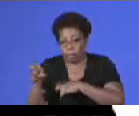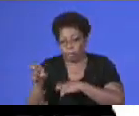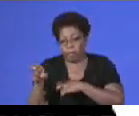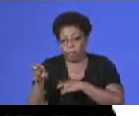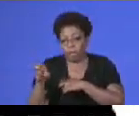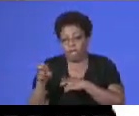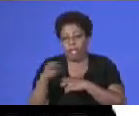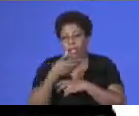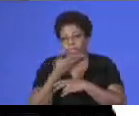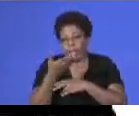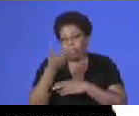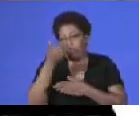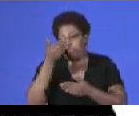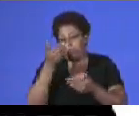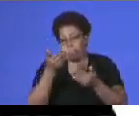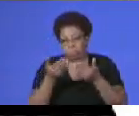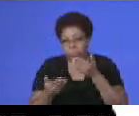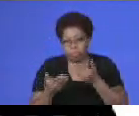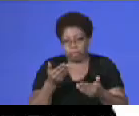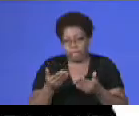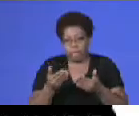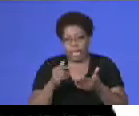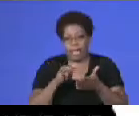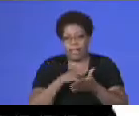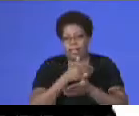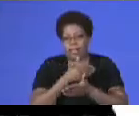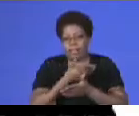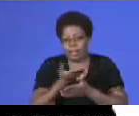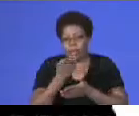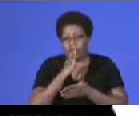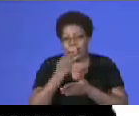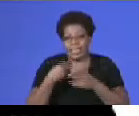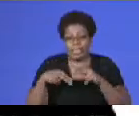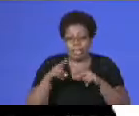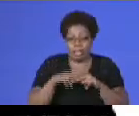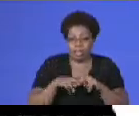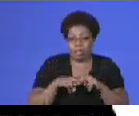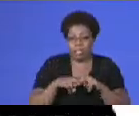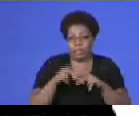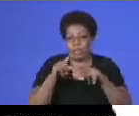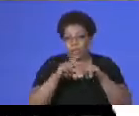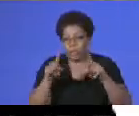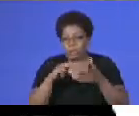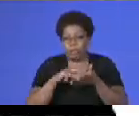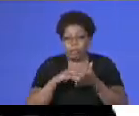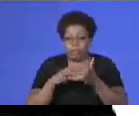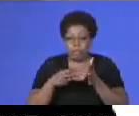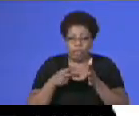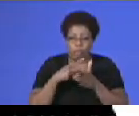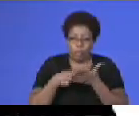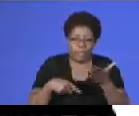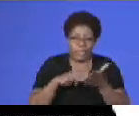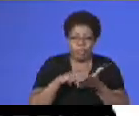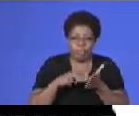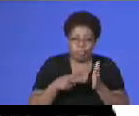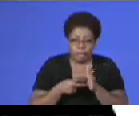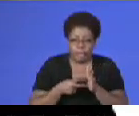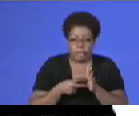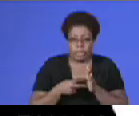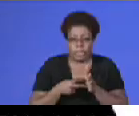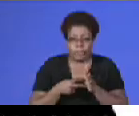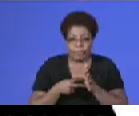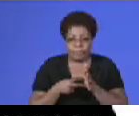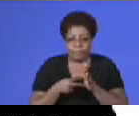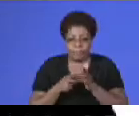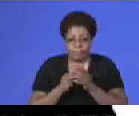is the possibility that we can see an increase. But what that would mean, taking this in discussion with the